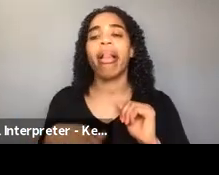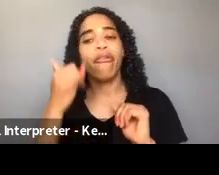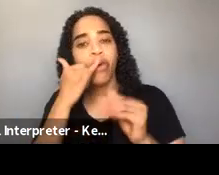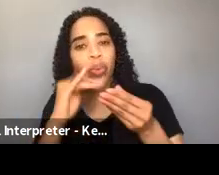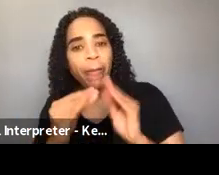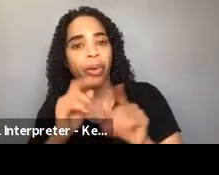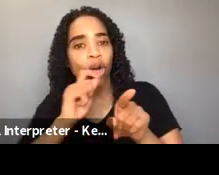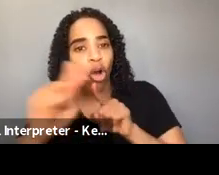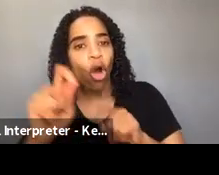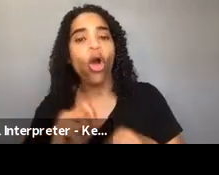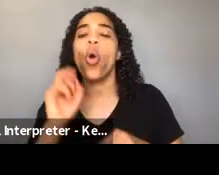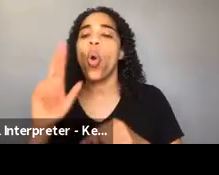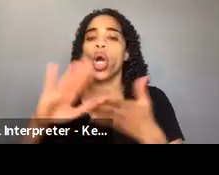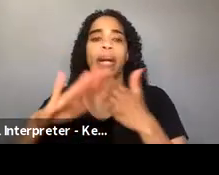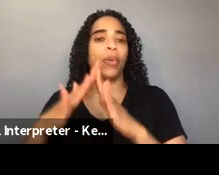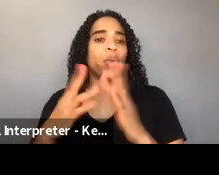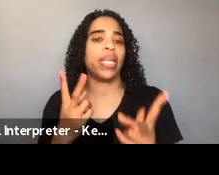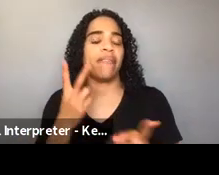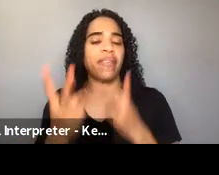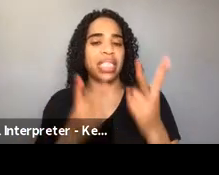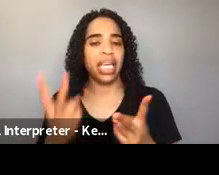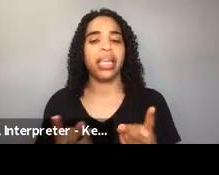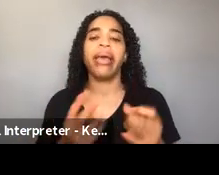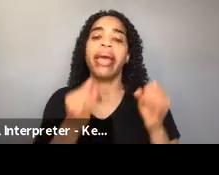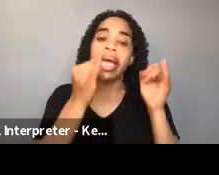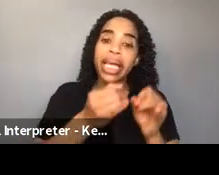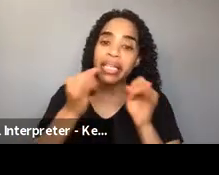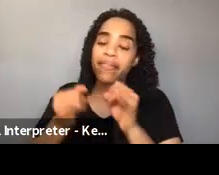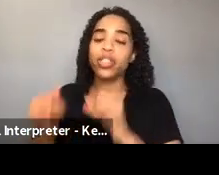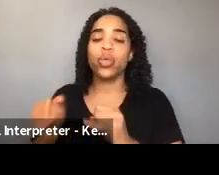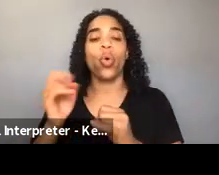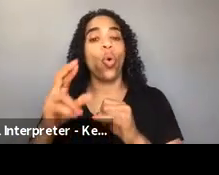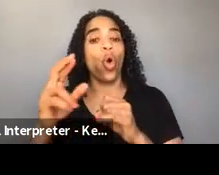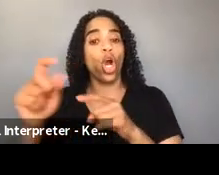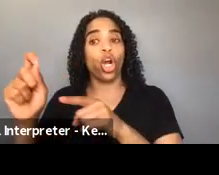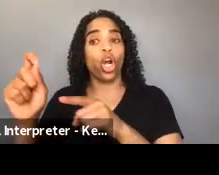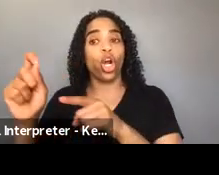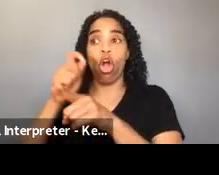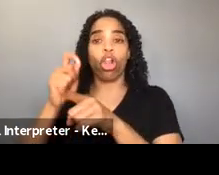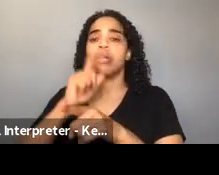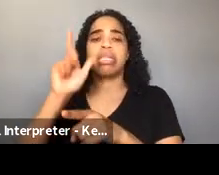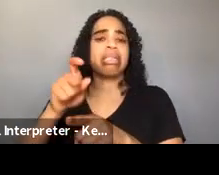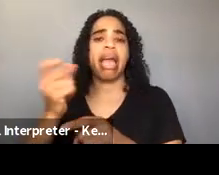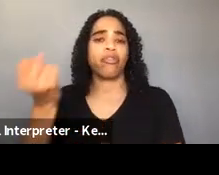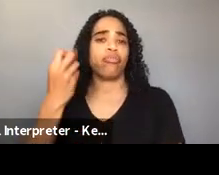visit. The individual or caller can remain anonymous.